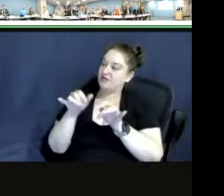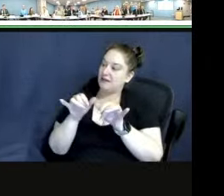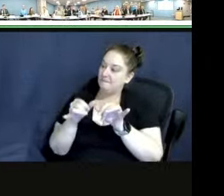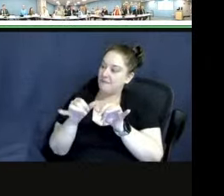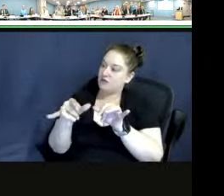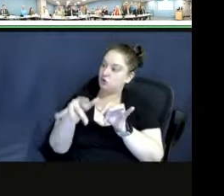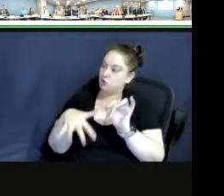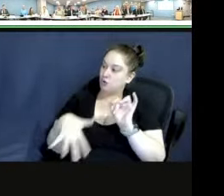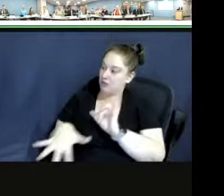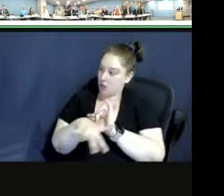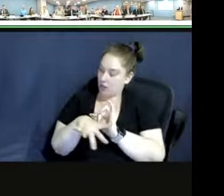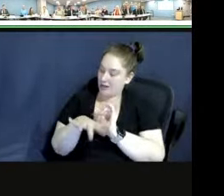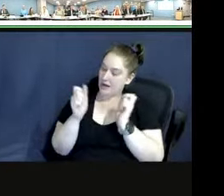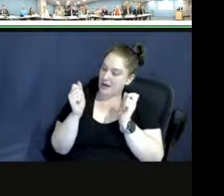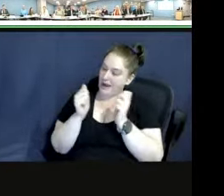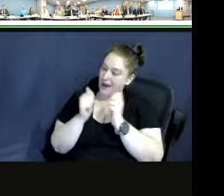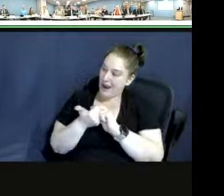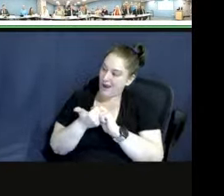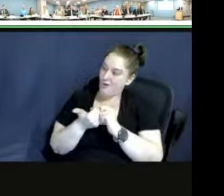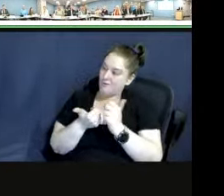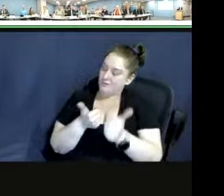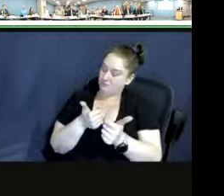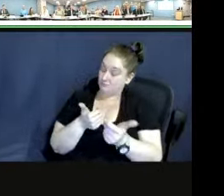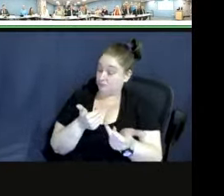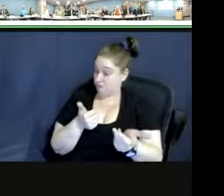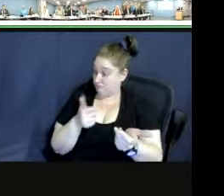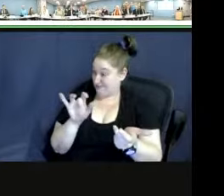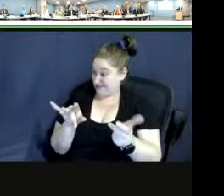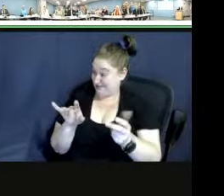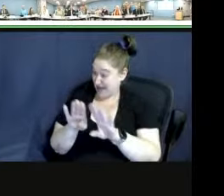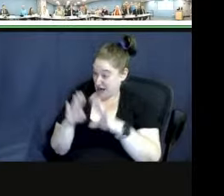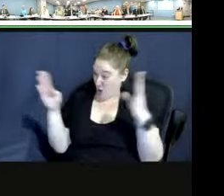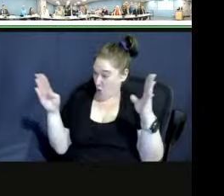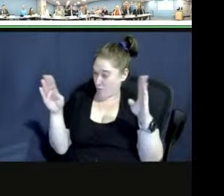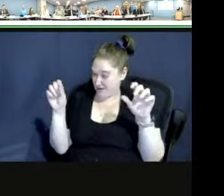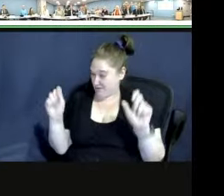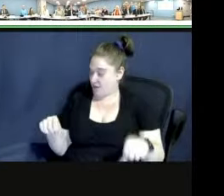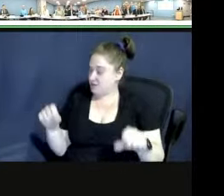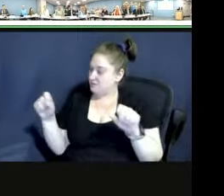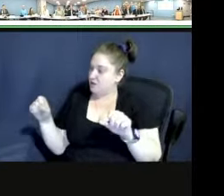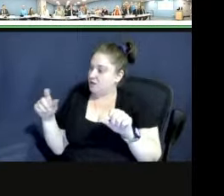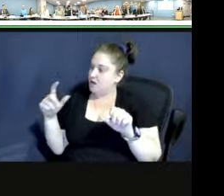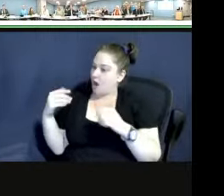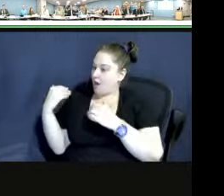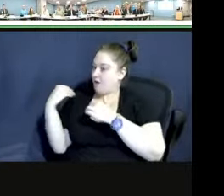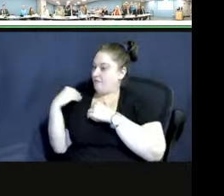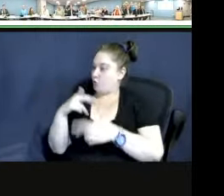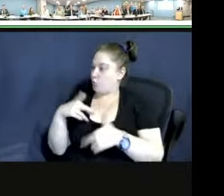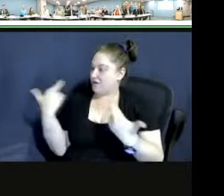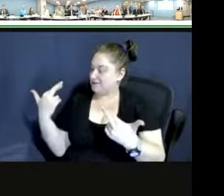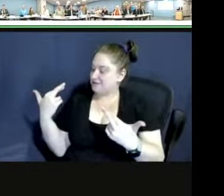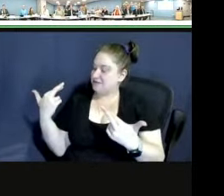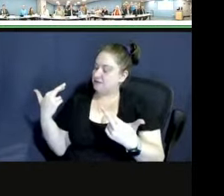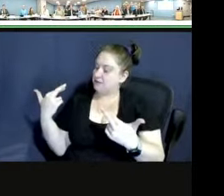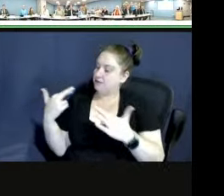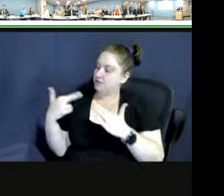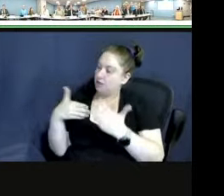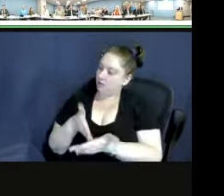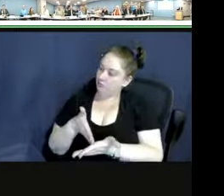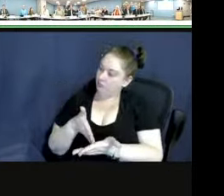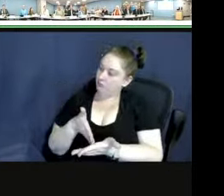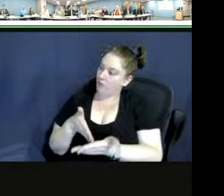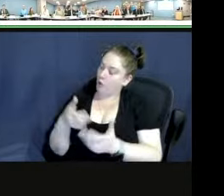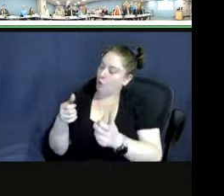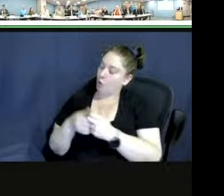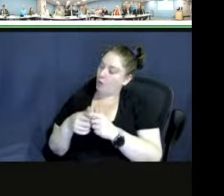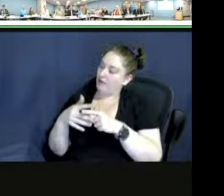area, how does that open us up to any kind of liability concerns with, you know, the maintenance